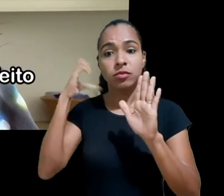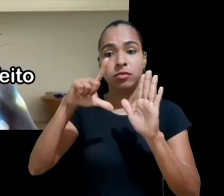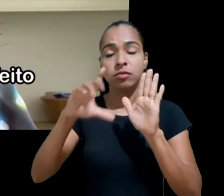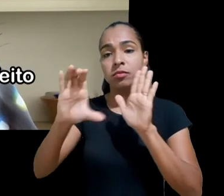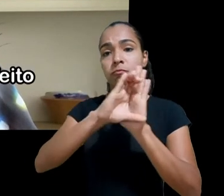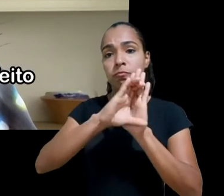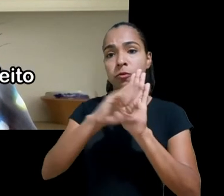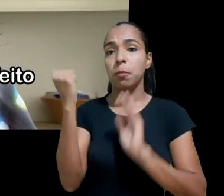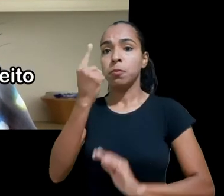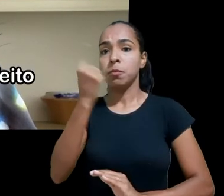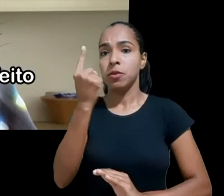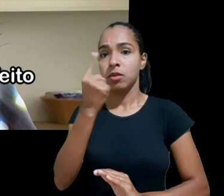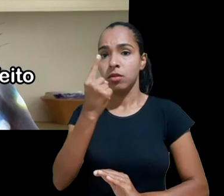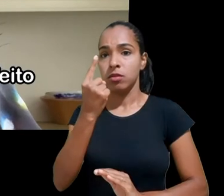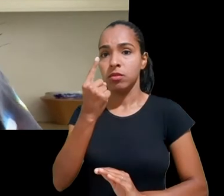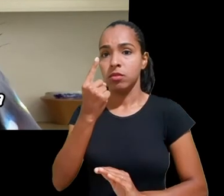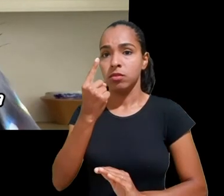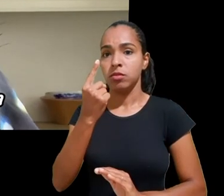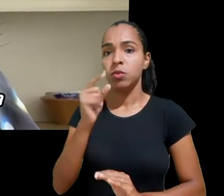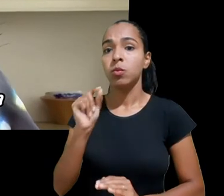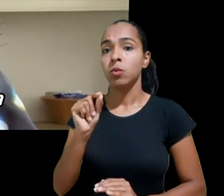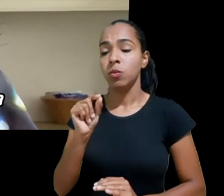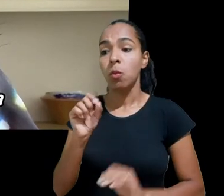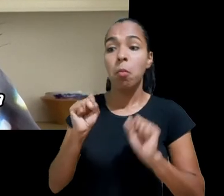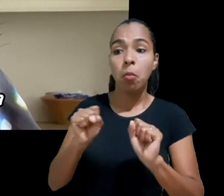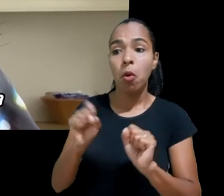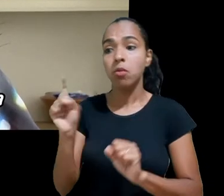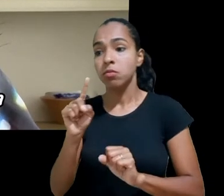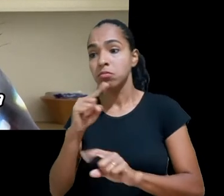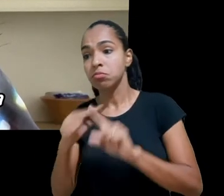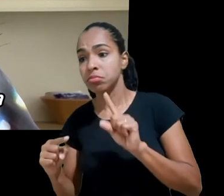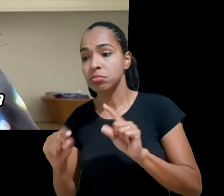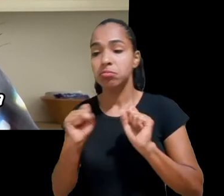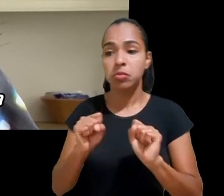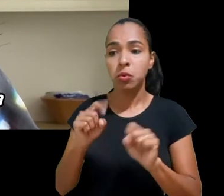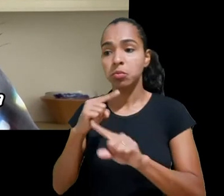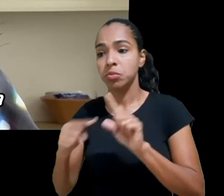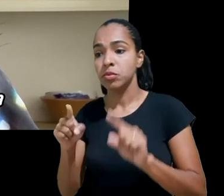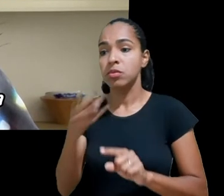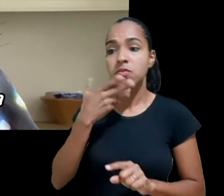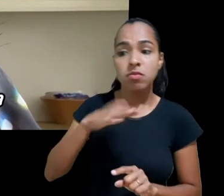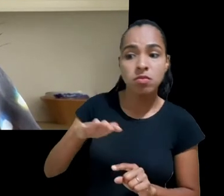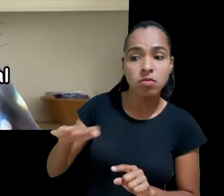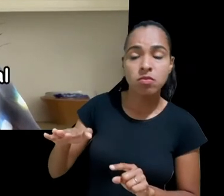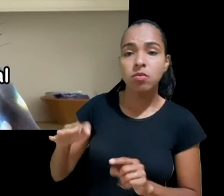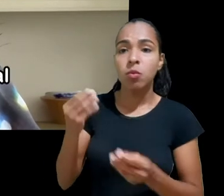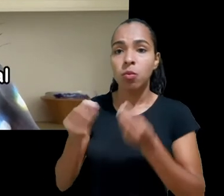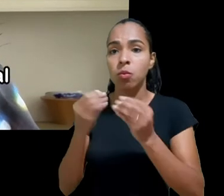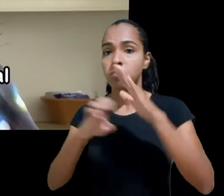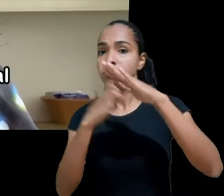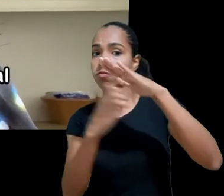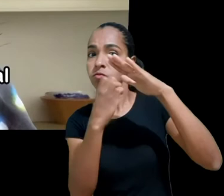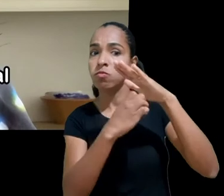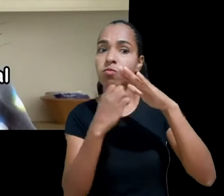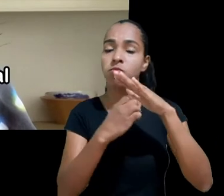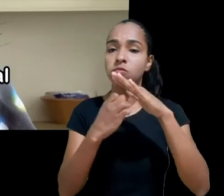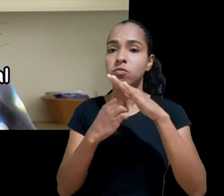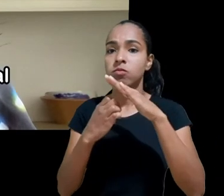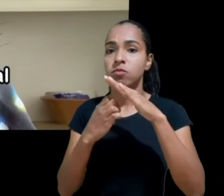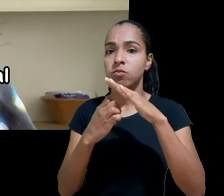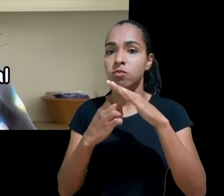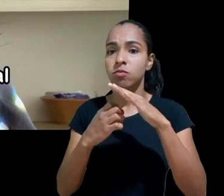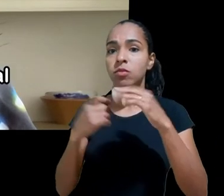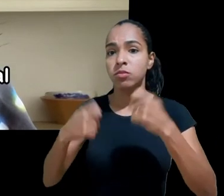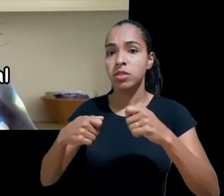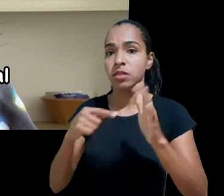can and can't be done with children's data to curb that undrew power that tech wields from big data and really try and reimagine the digital